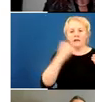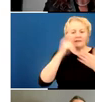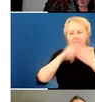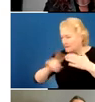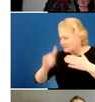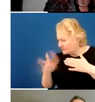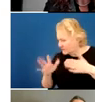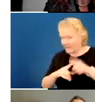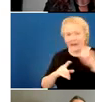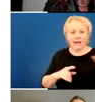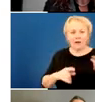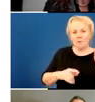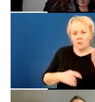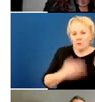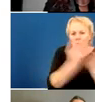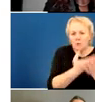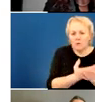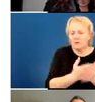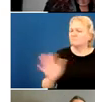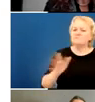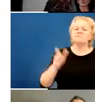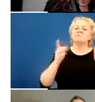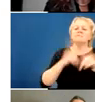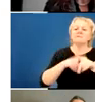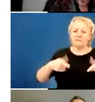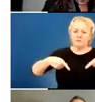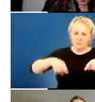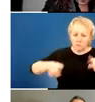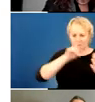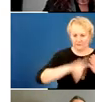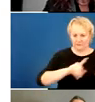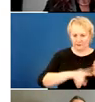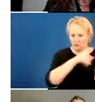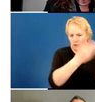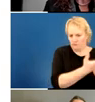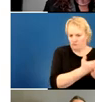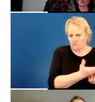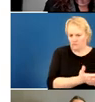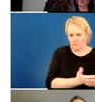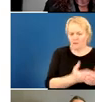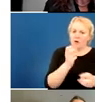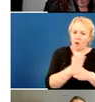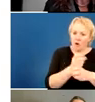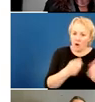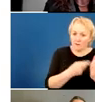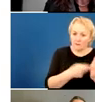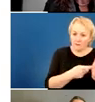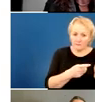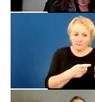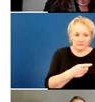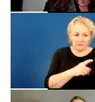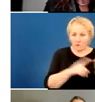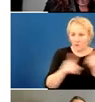documents during the inspection, because we recognize that it's hard sometimes to be able to get back to a